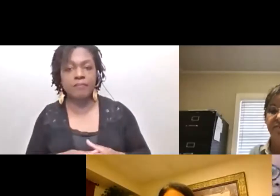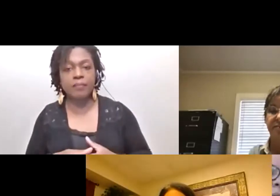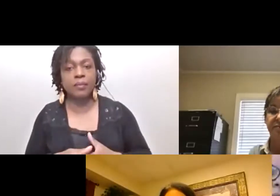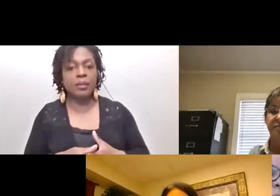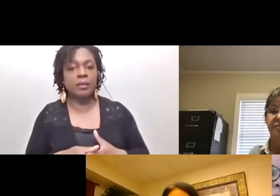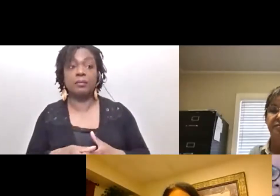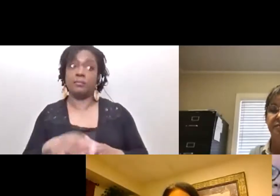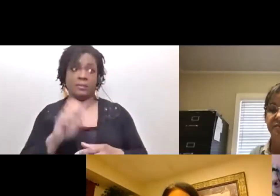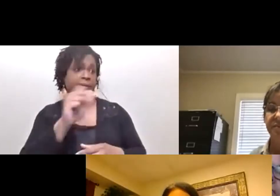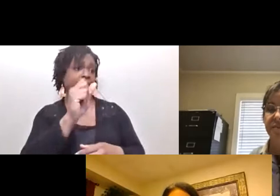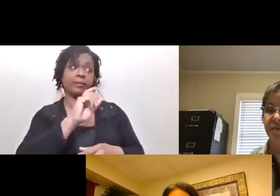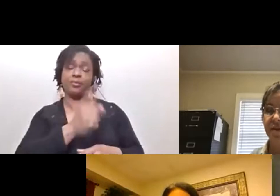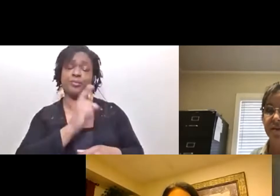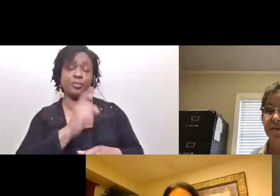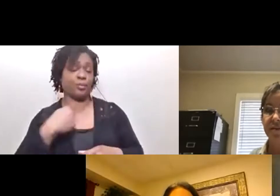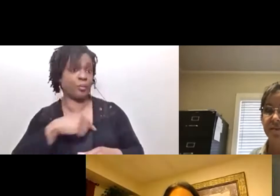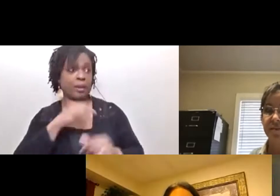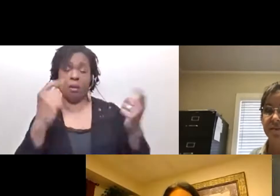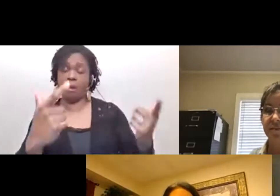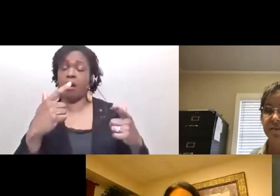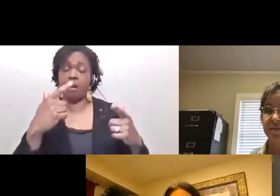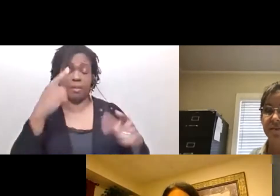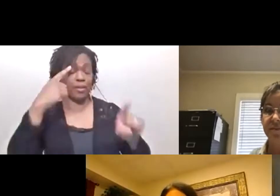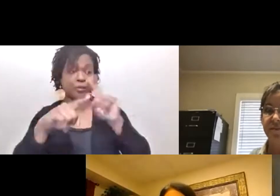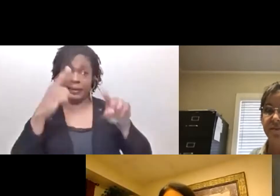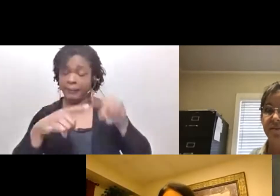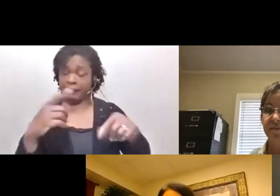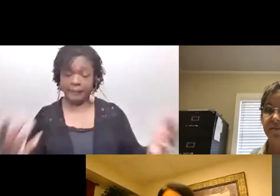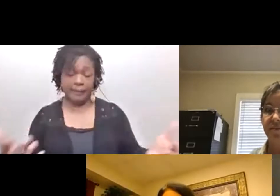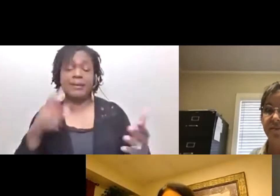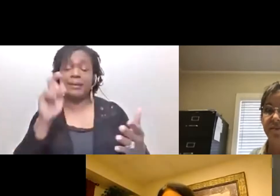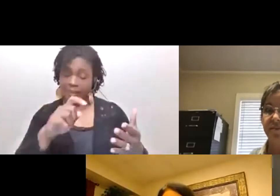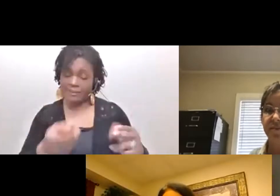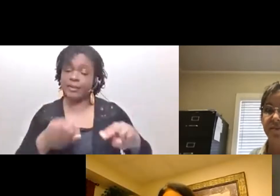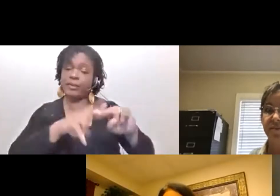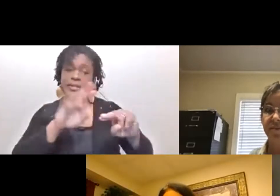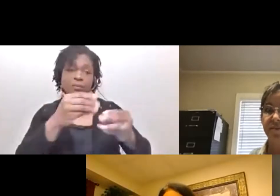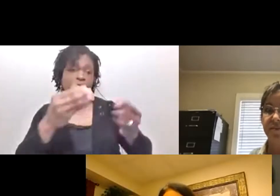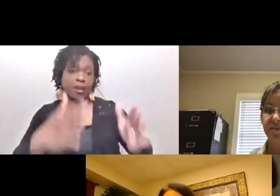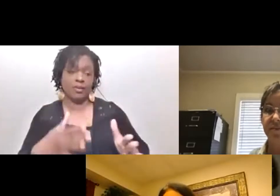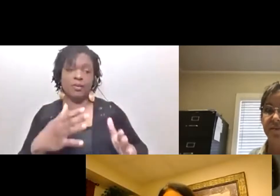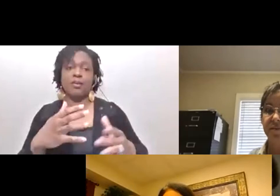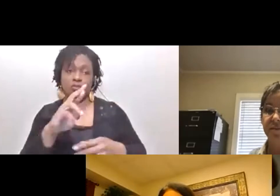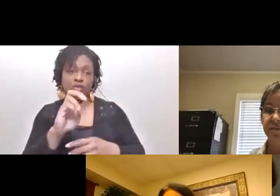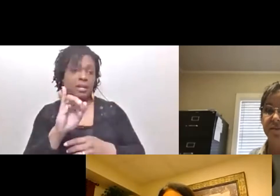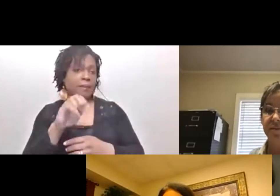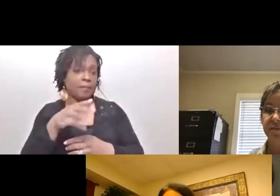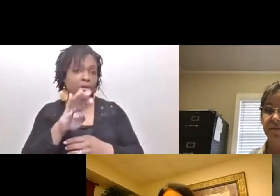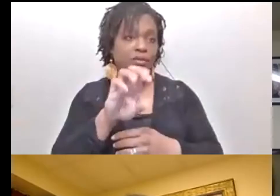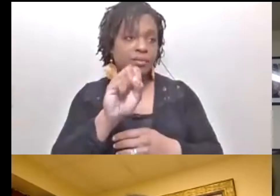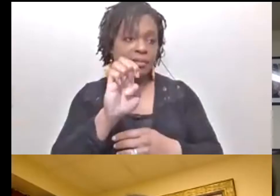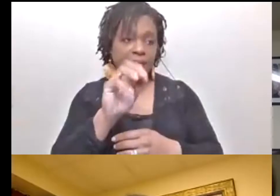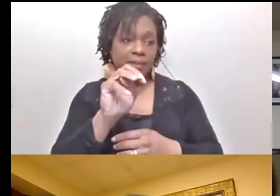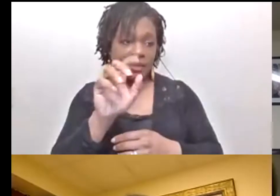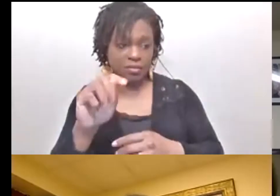any dispute that we all agree that there needs to be an increase in the provider reimbursement rate. It's just a matter of